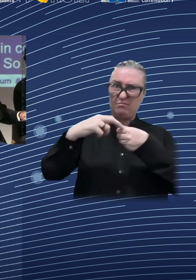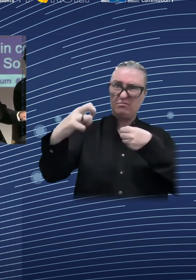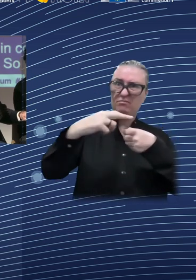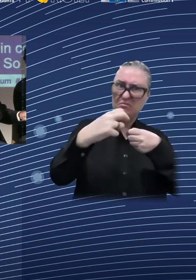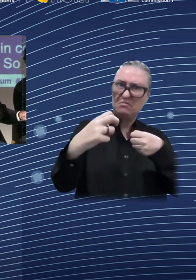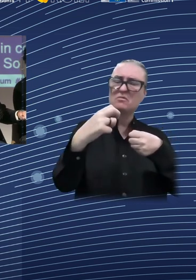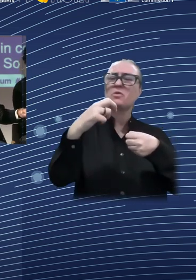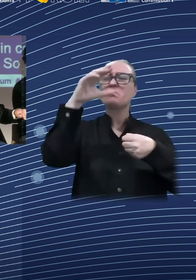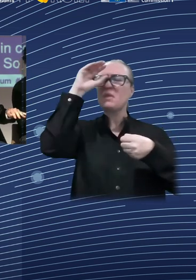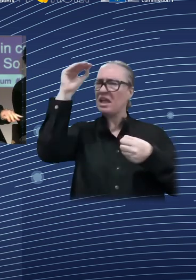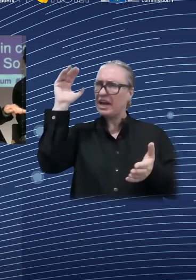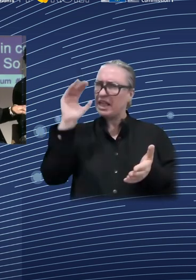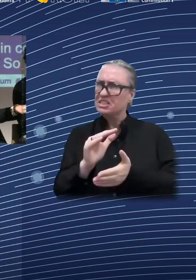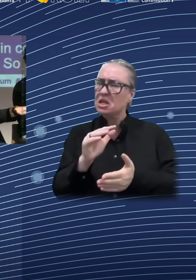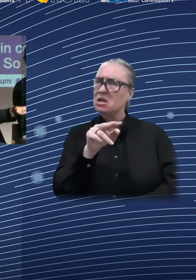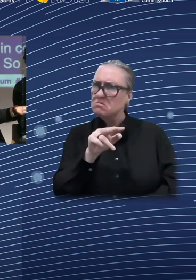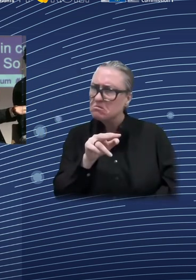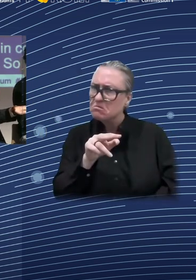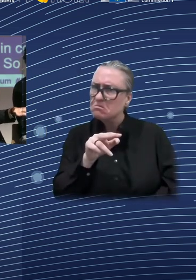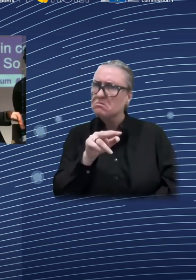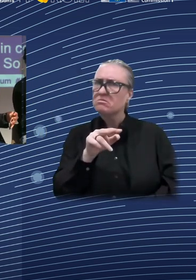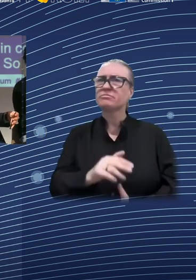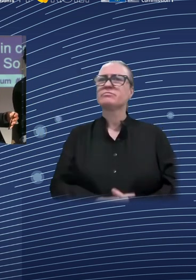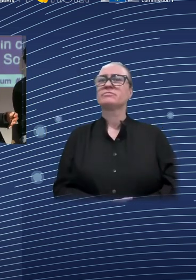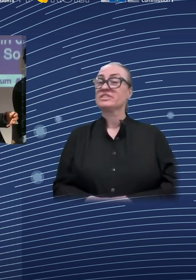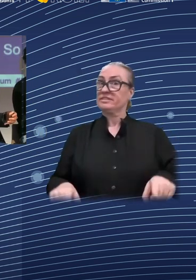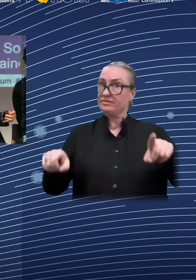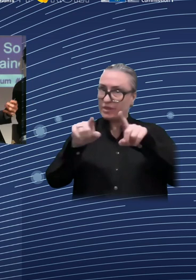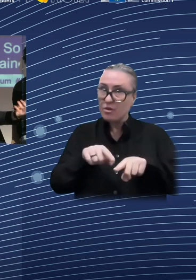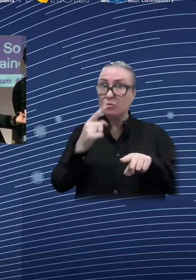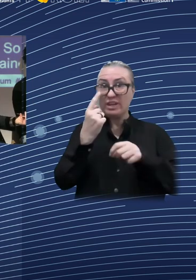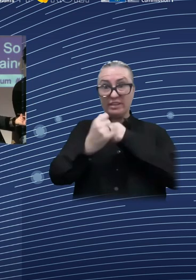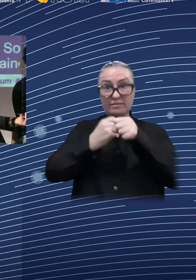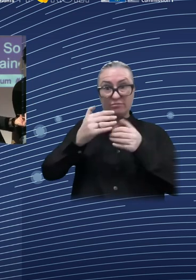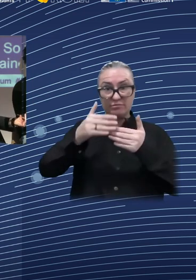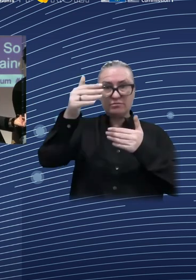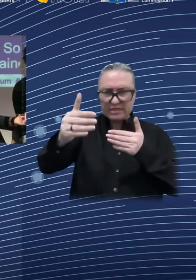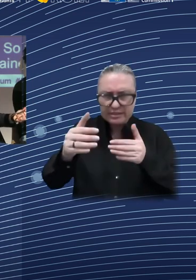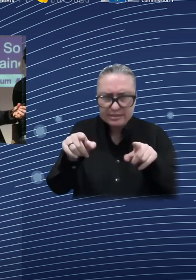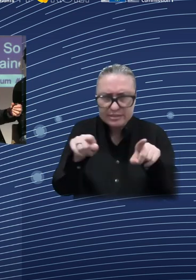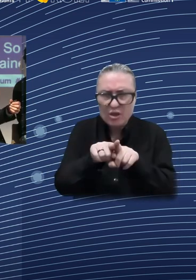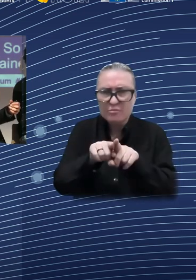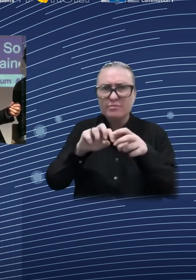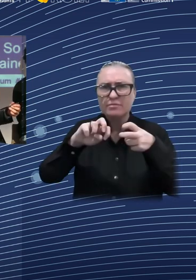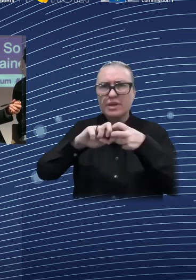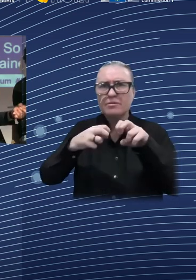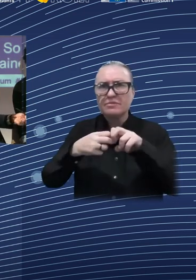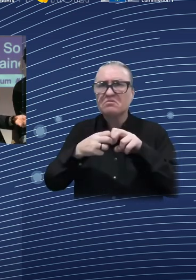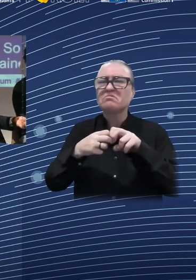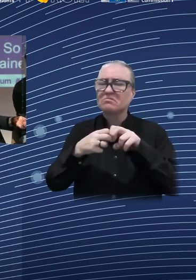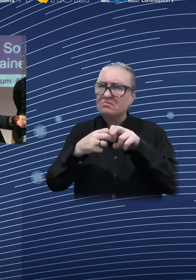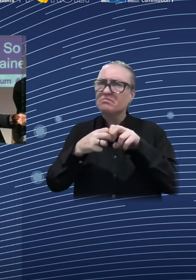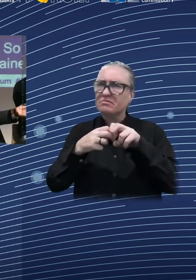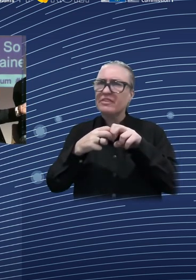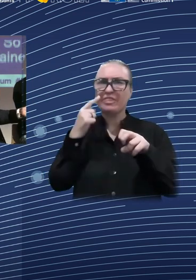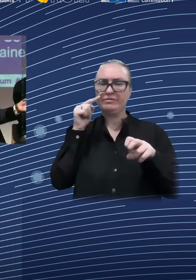intensity of those resources there. So that's something that can be replicated within the system. And you know, we see pockets of best practice, but we're going to have to